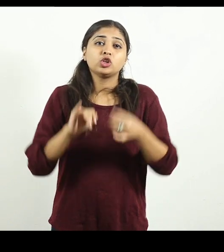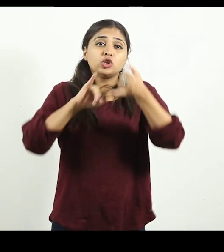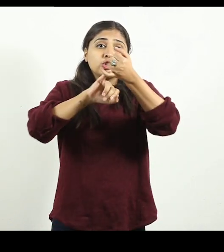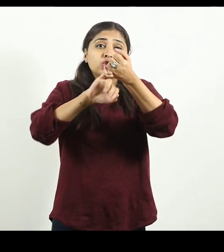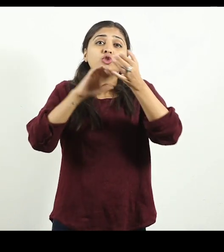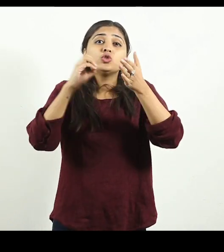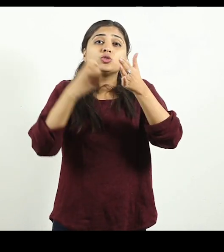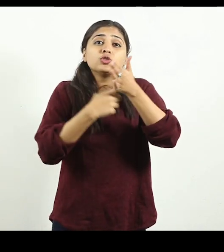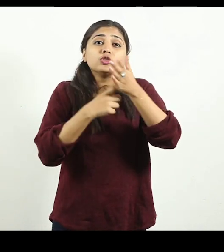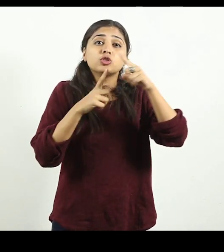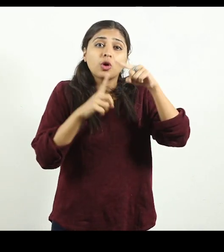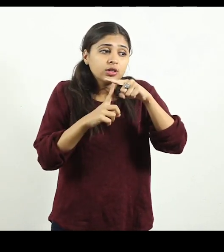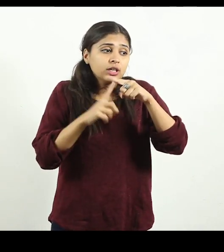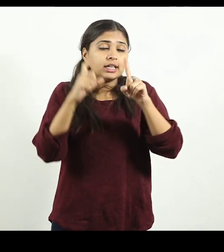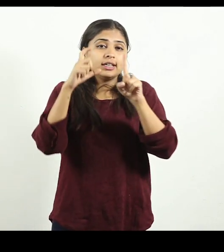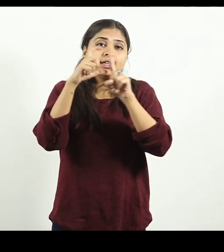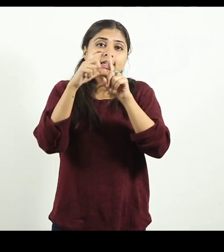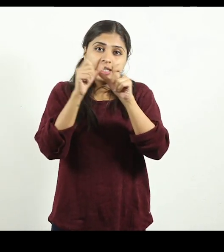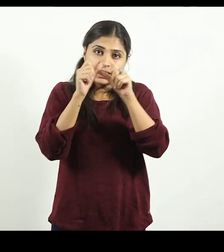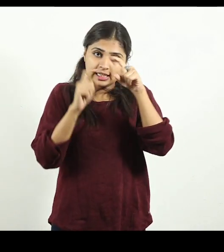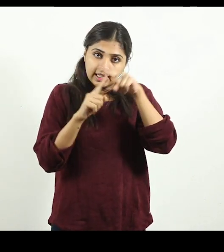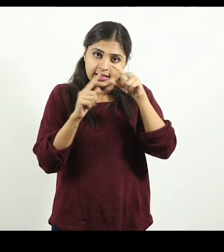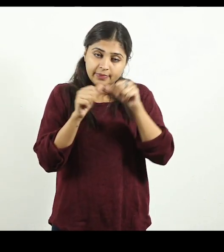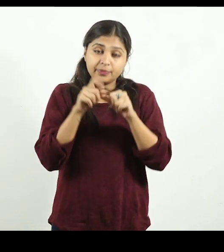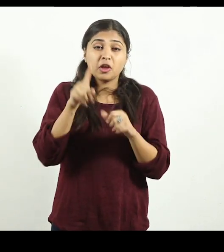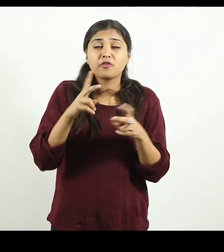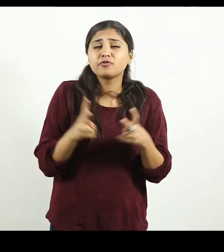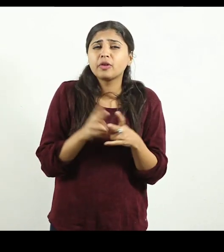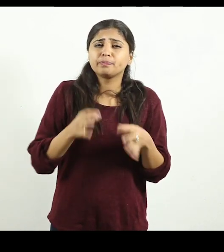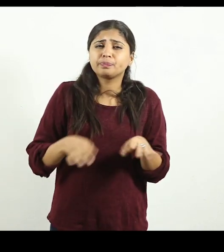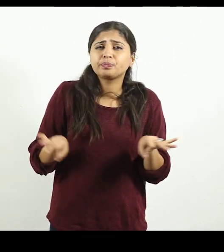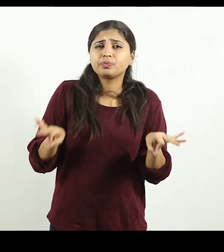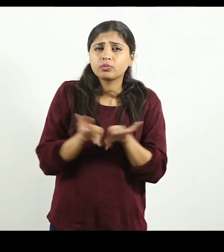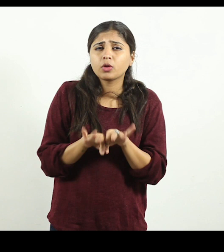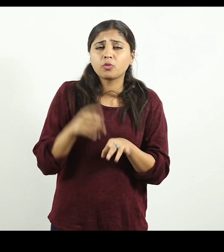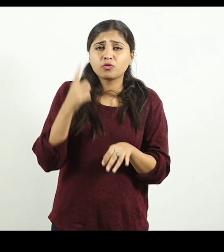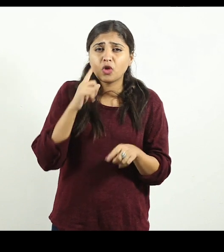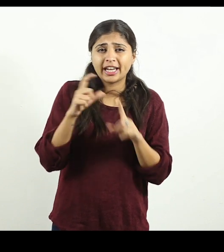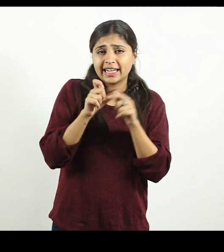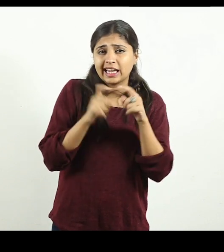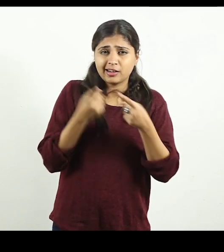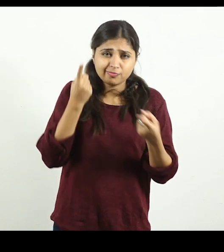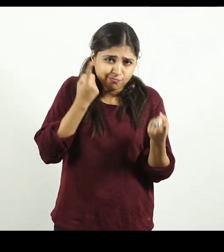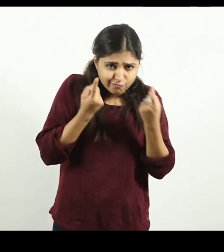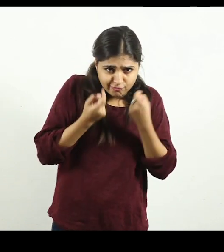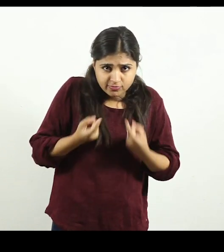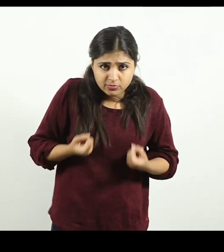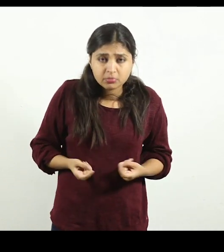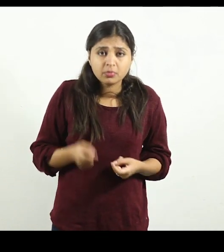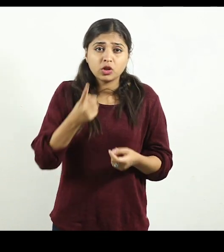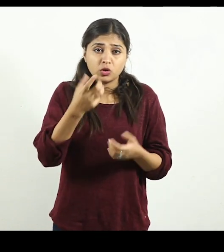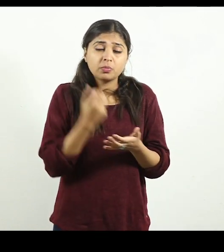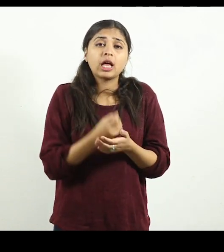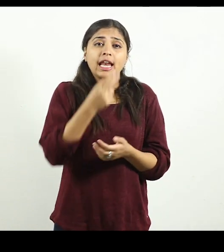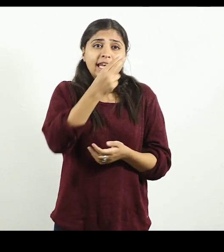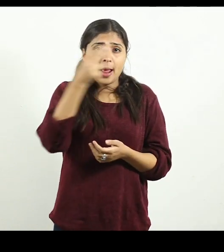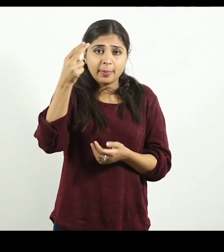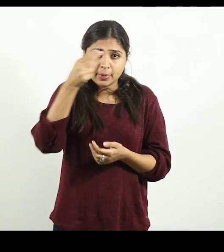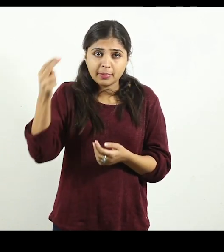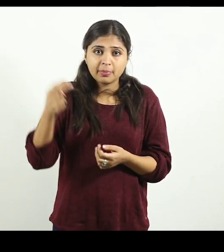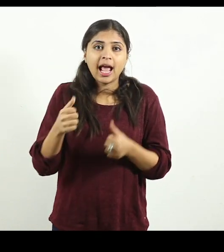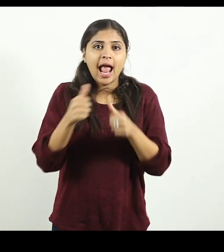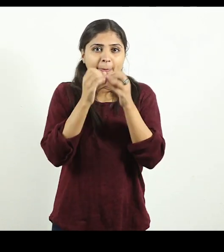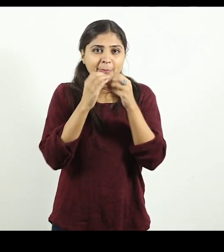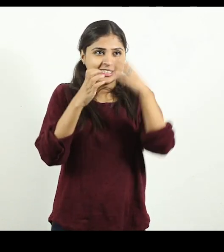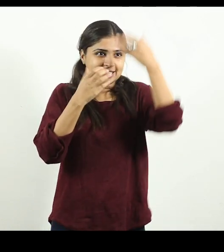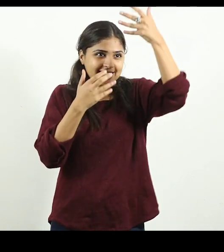Sorting data. Sorting data is an integral part of data analysis. You might want to arrange a list of names in